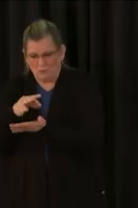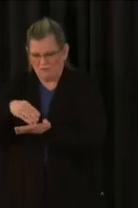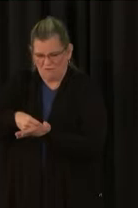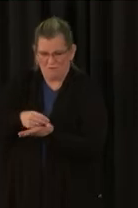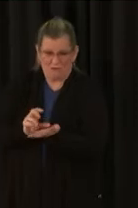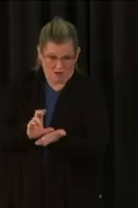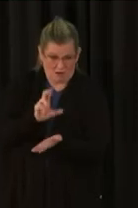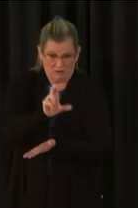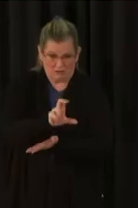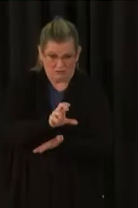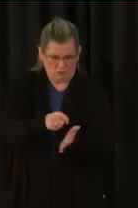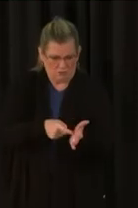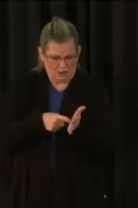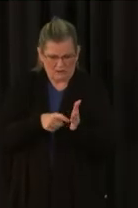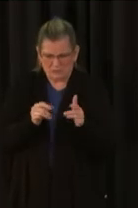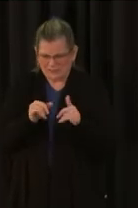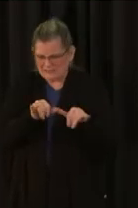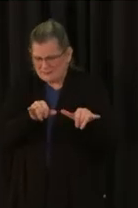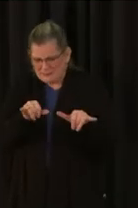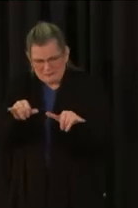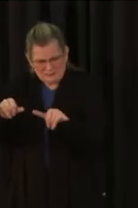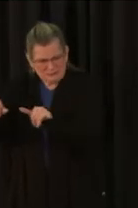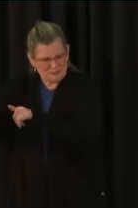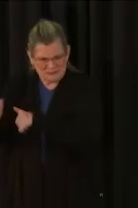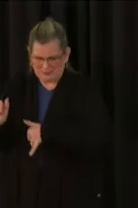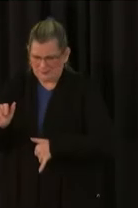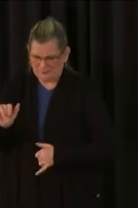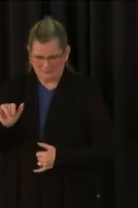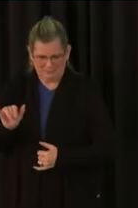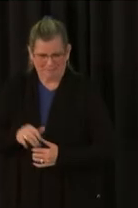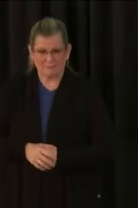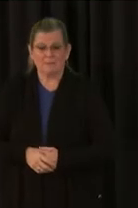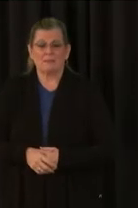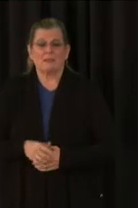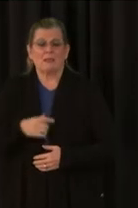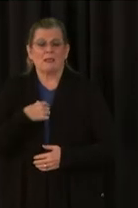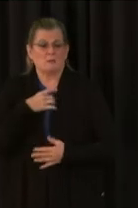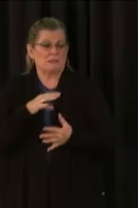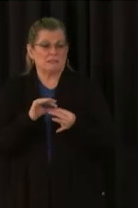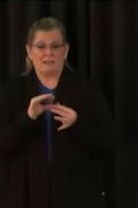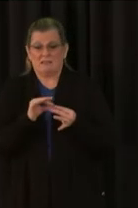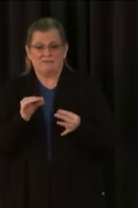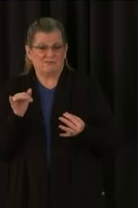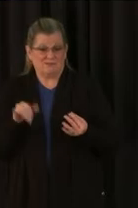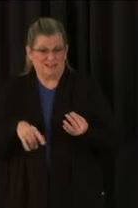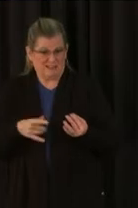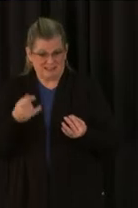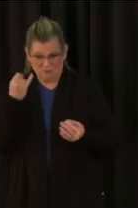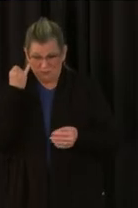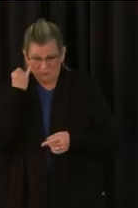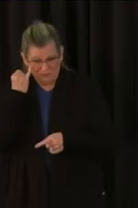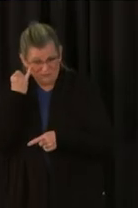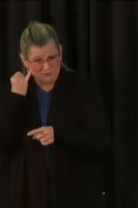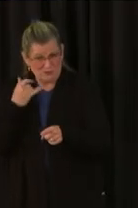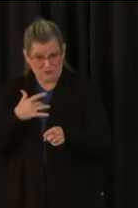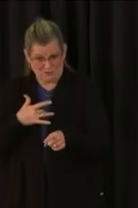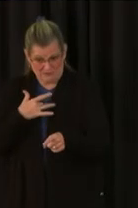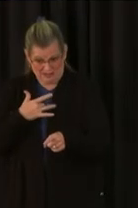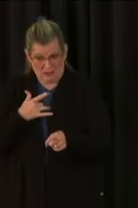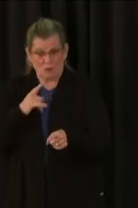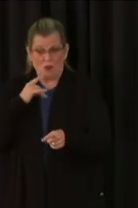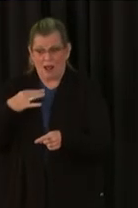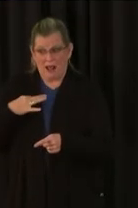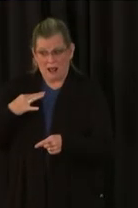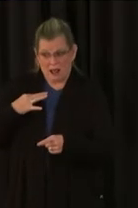So must be physically located in D.C. We are saying that sole proprietors are eligible. However, you do have to